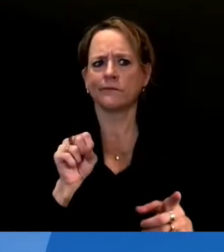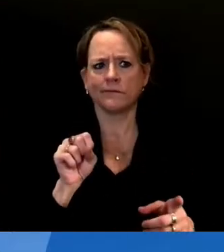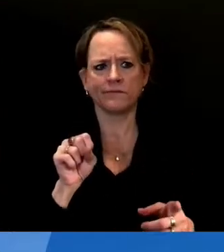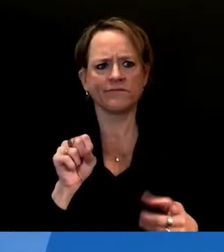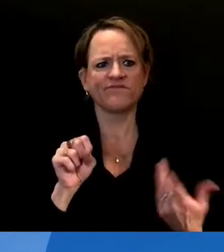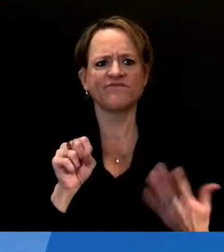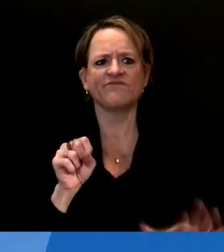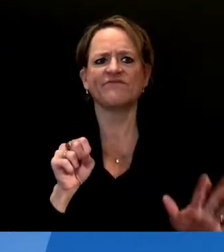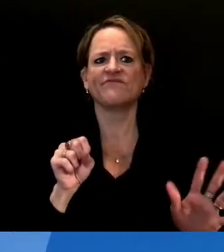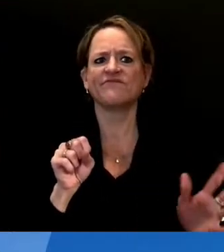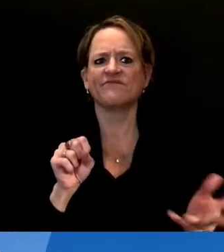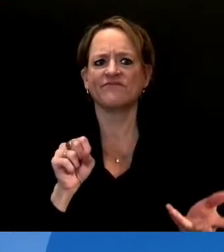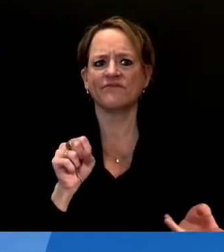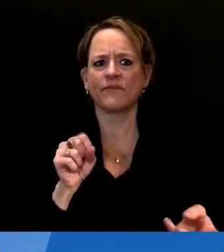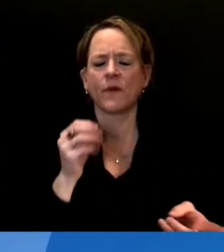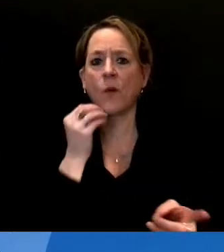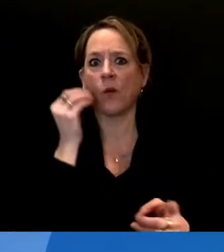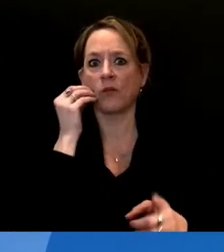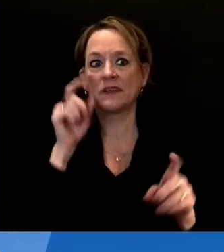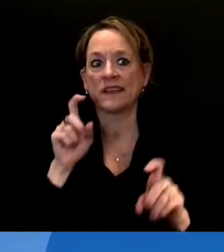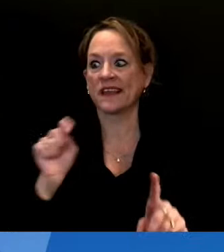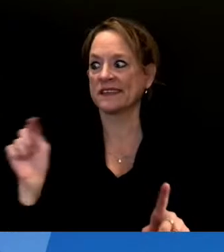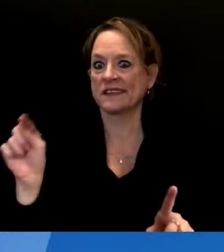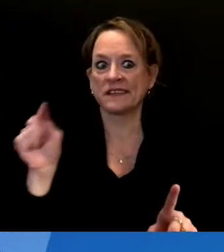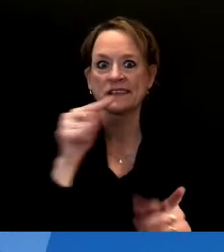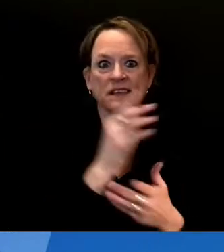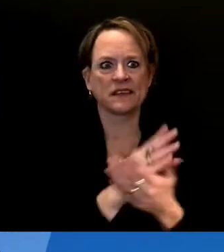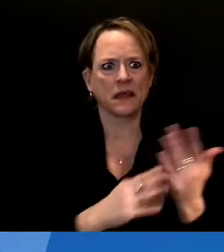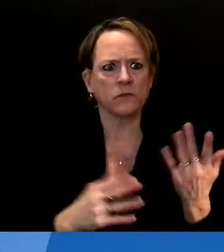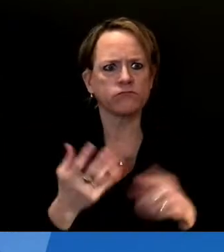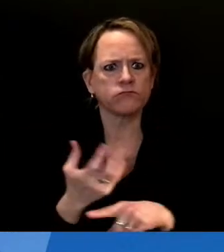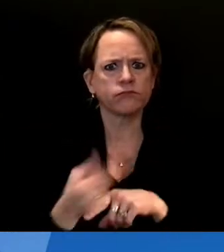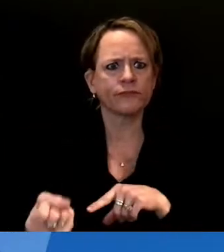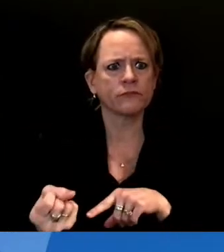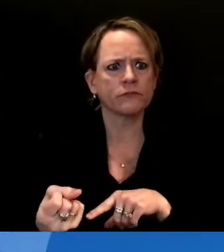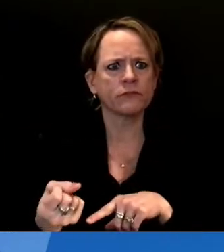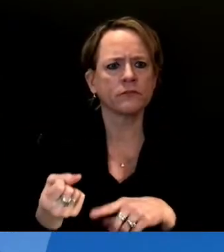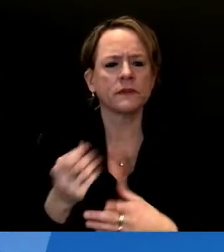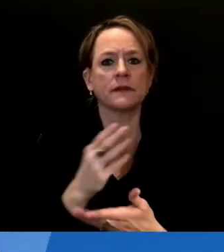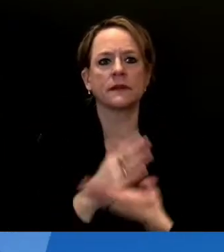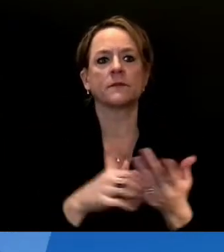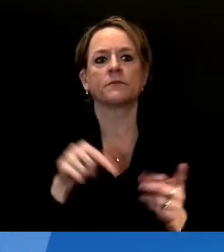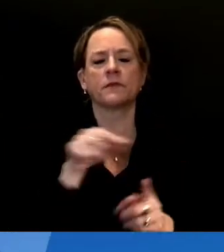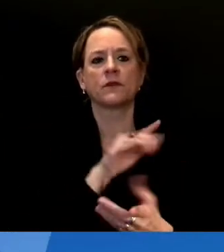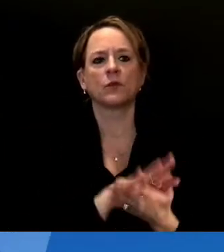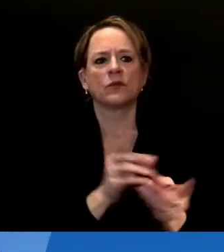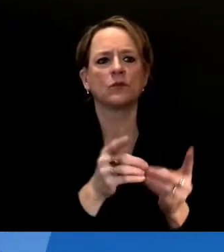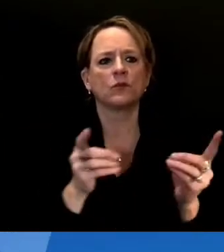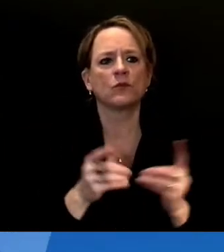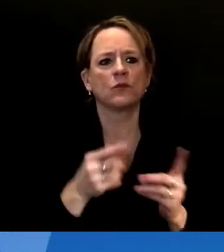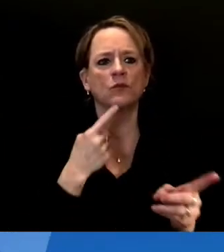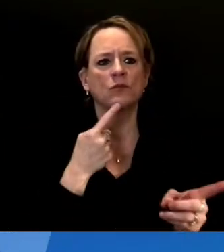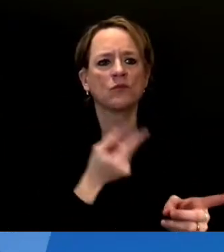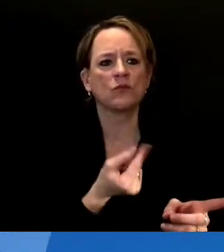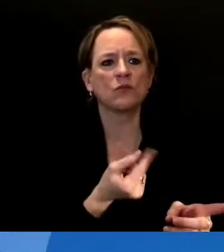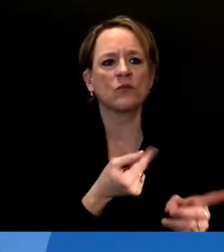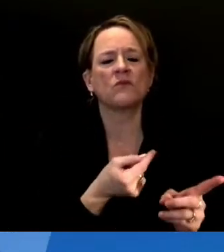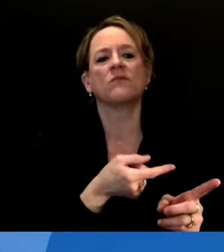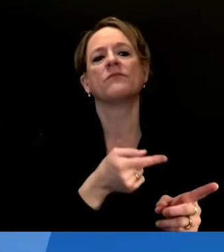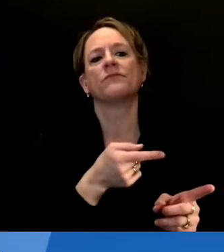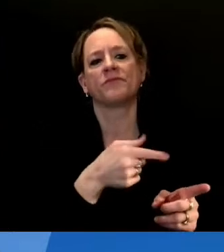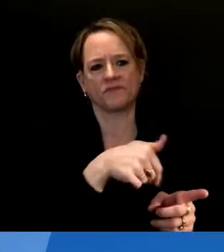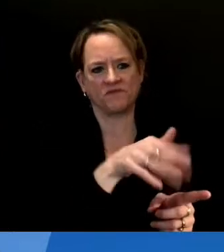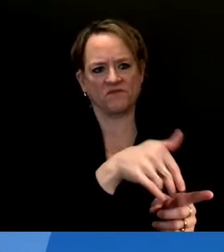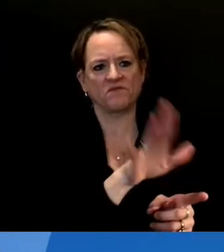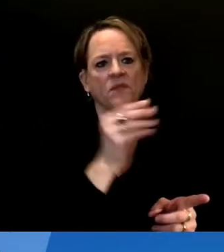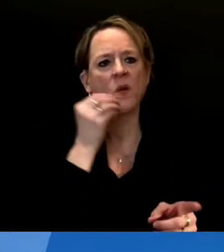and that some districts have told people to submit the results of at-home tests, which may also